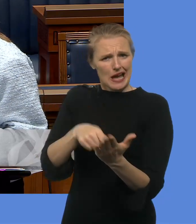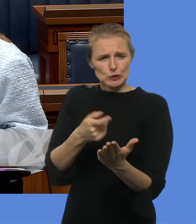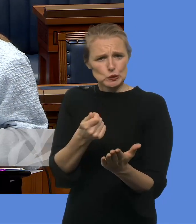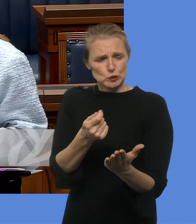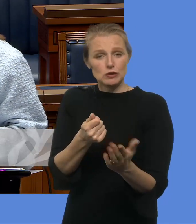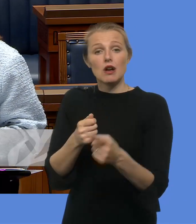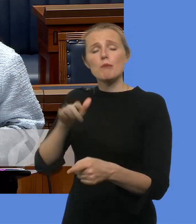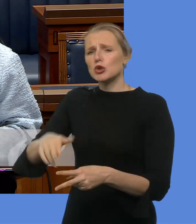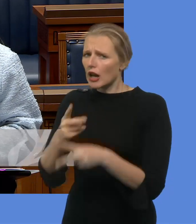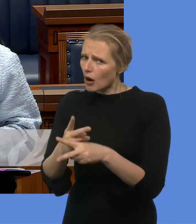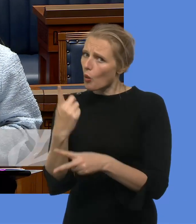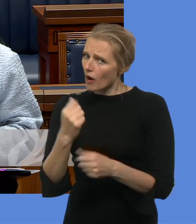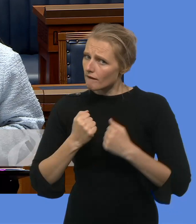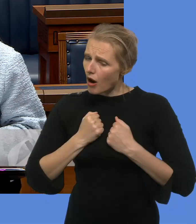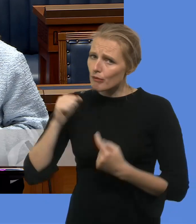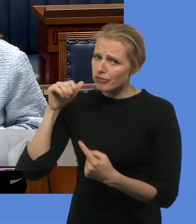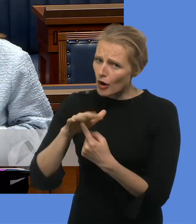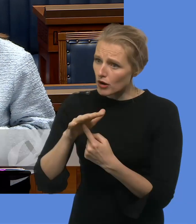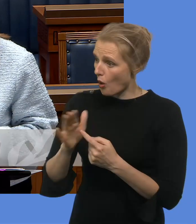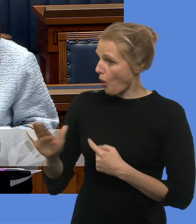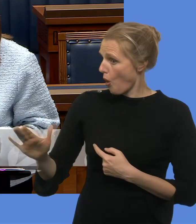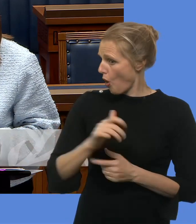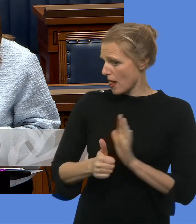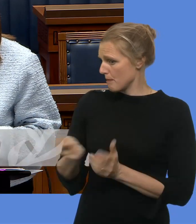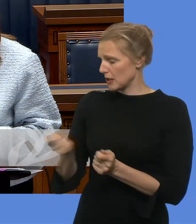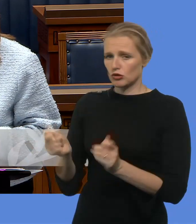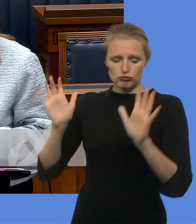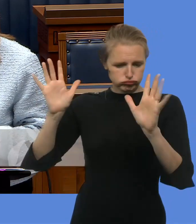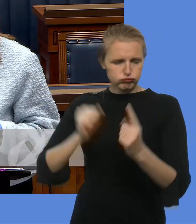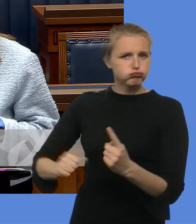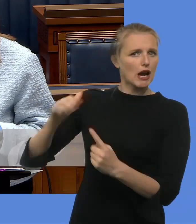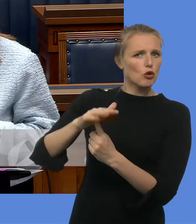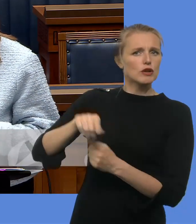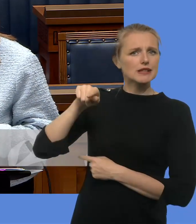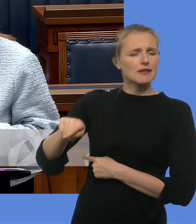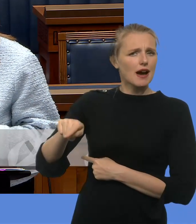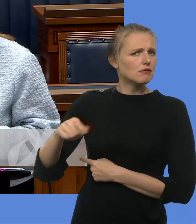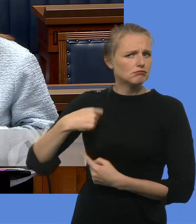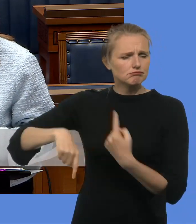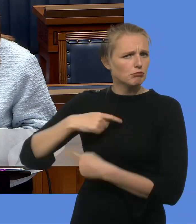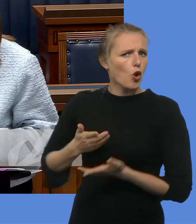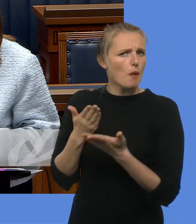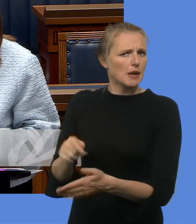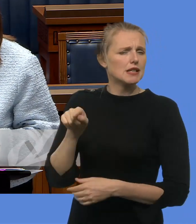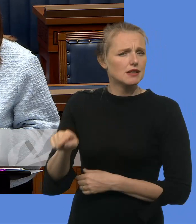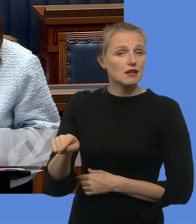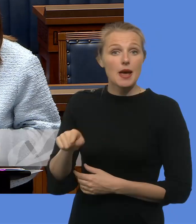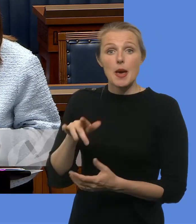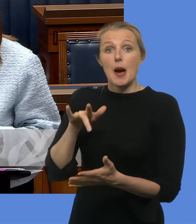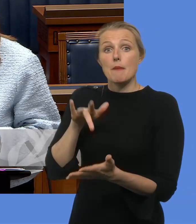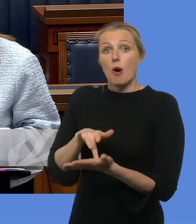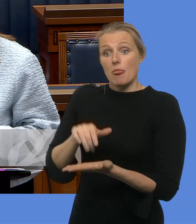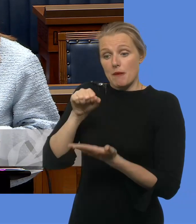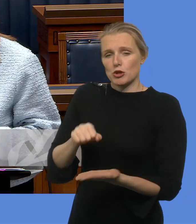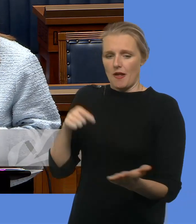the Executive. As you know, ministers are committed to prioritising it, and it was important that this was reflected in the budget.